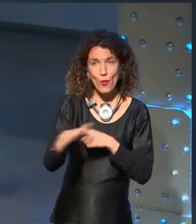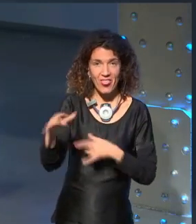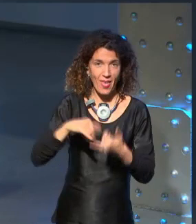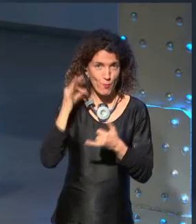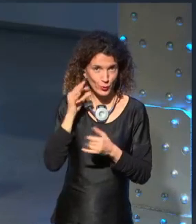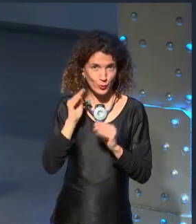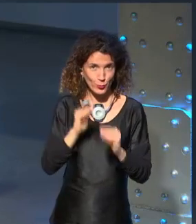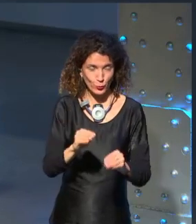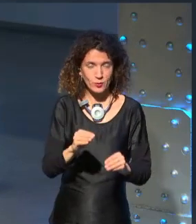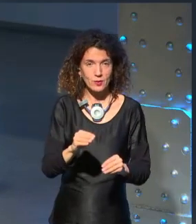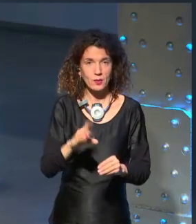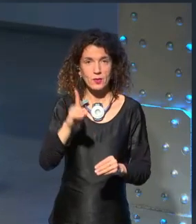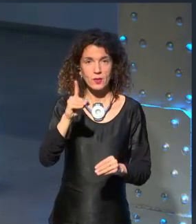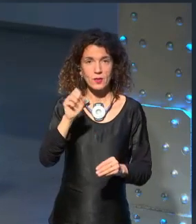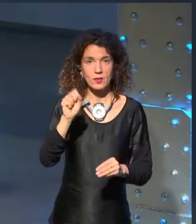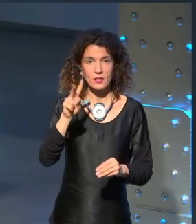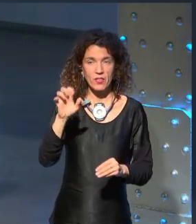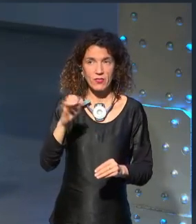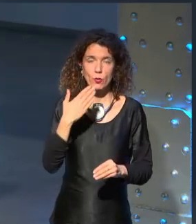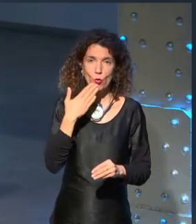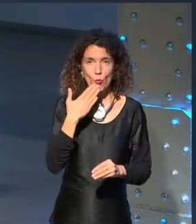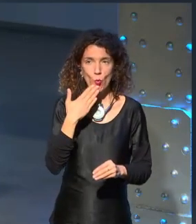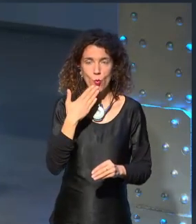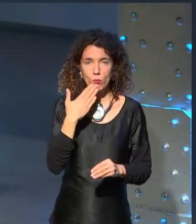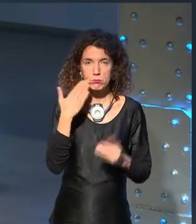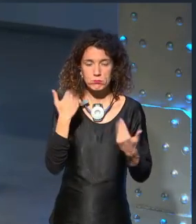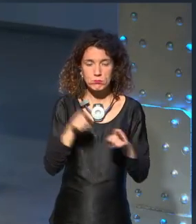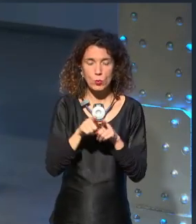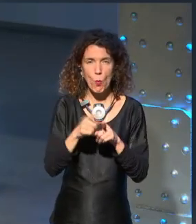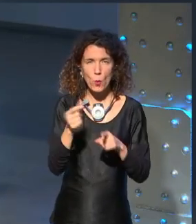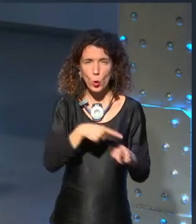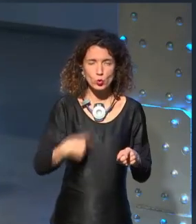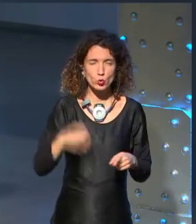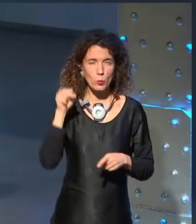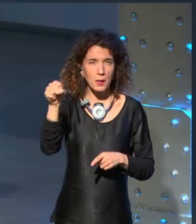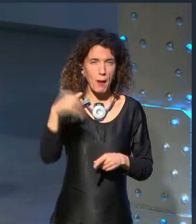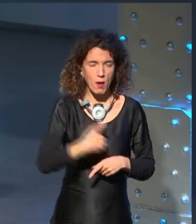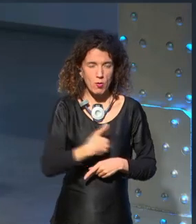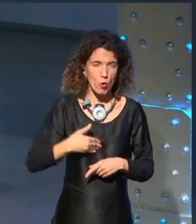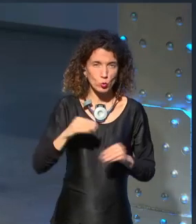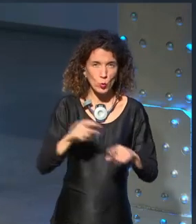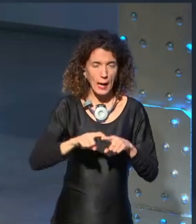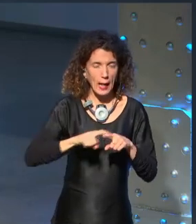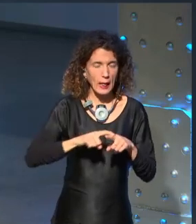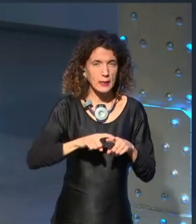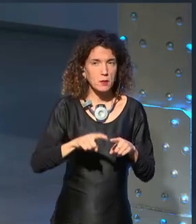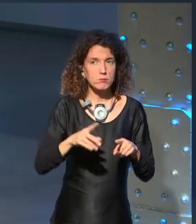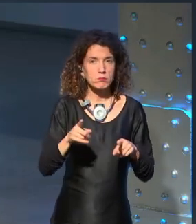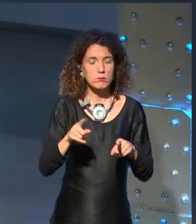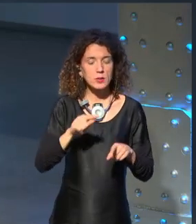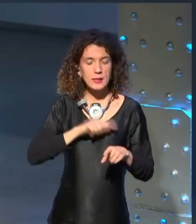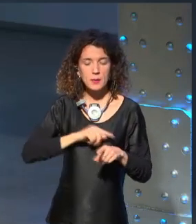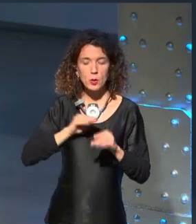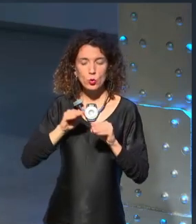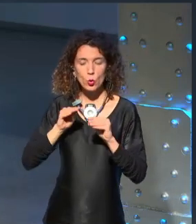because of your wife, that Dave is somebody that has a little bit of Superman, but